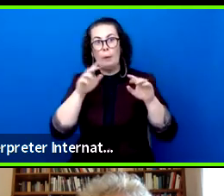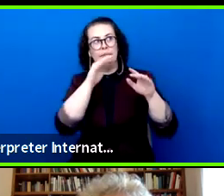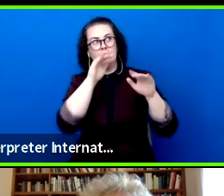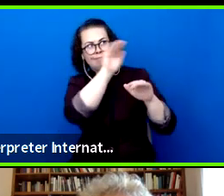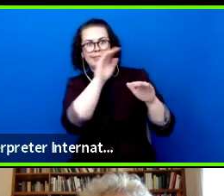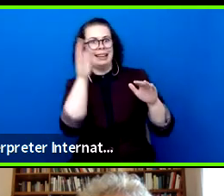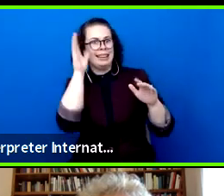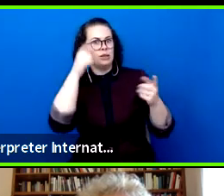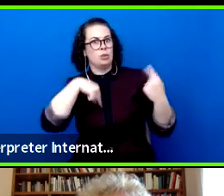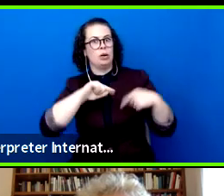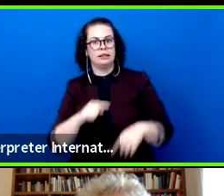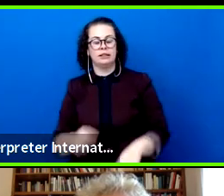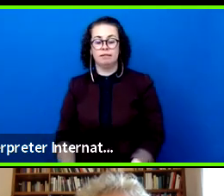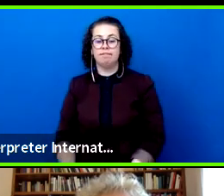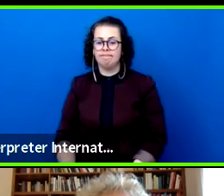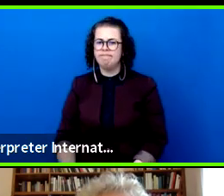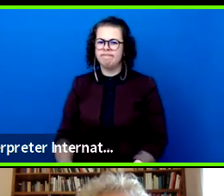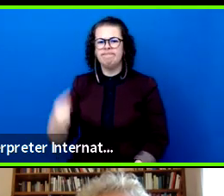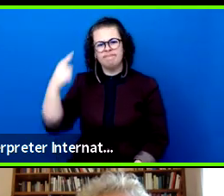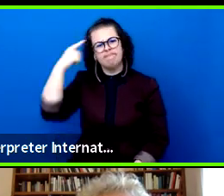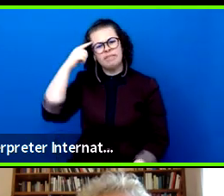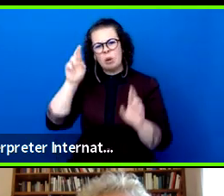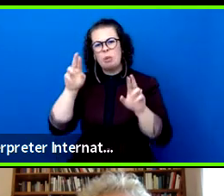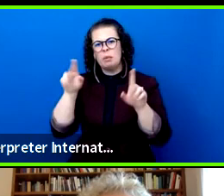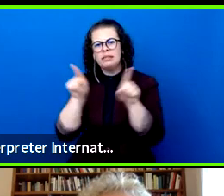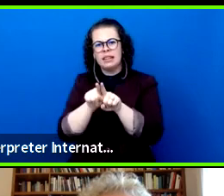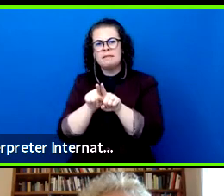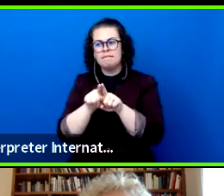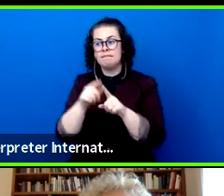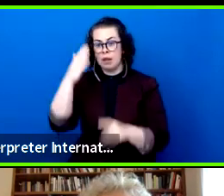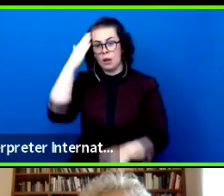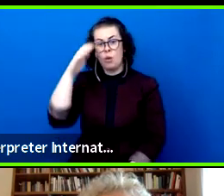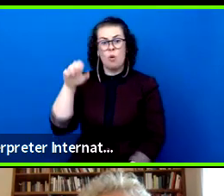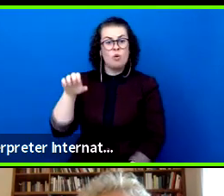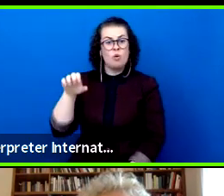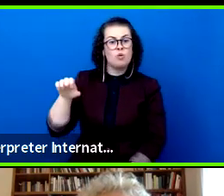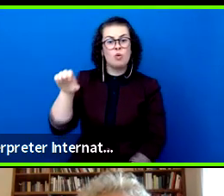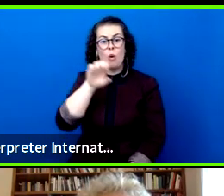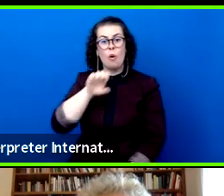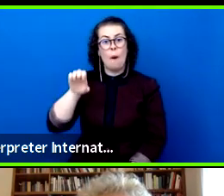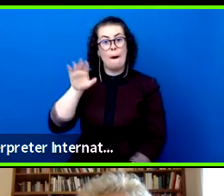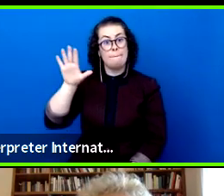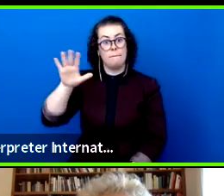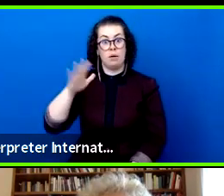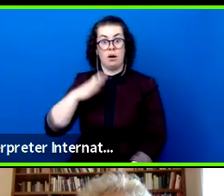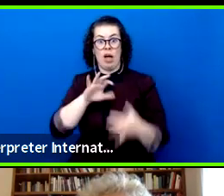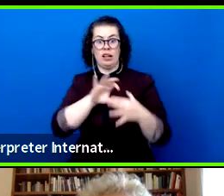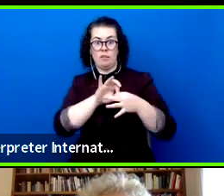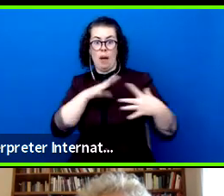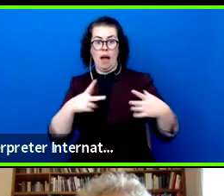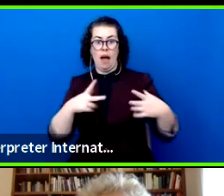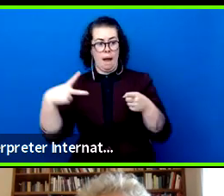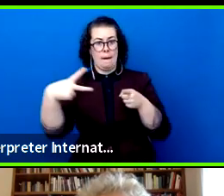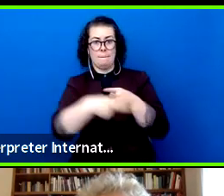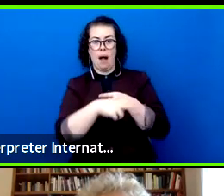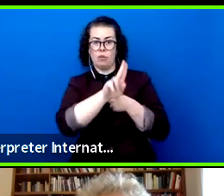of the networks. I can say that all the European networks have no intention of cutting ties with any of their